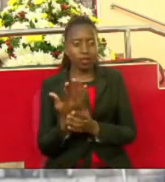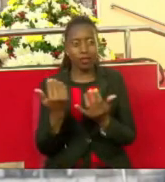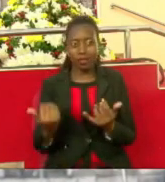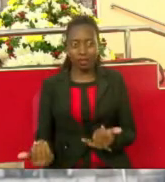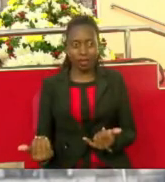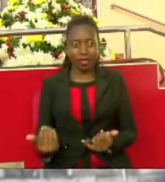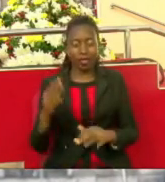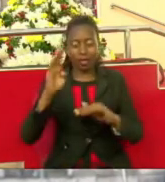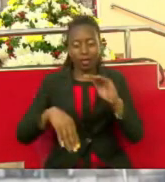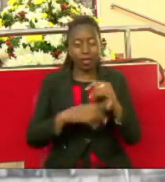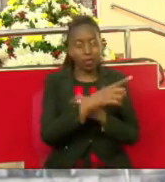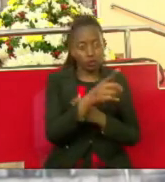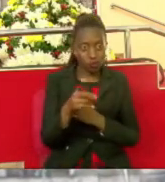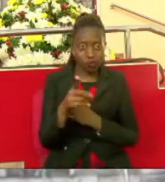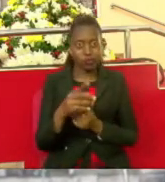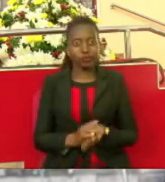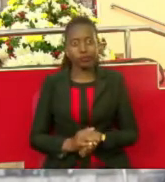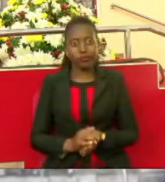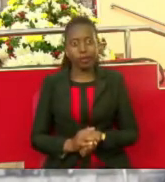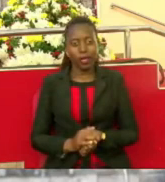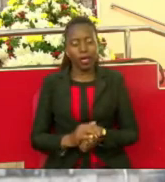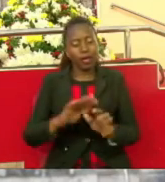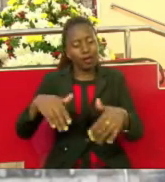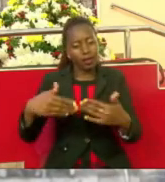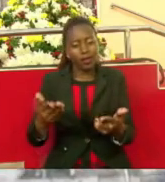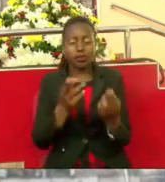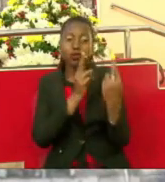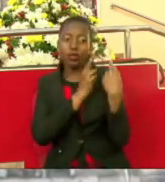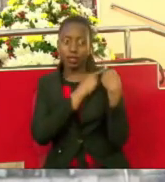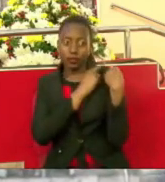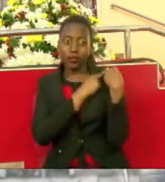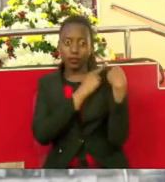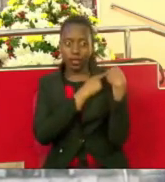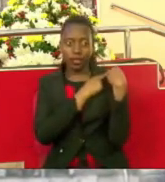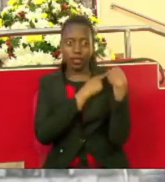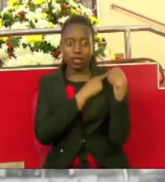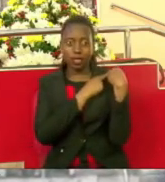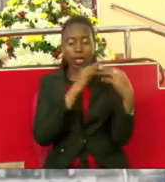you. And he gives you a responsibility on his own behalf